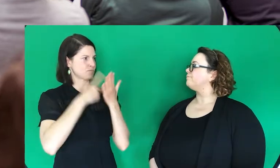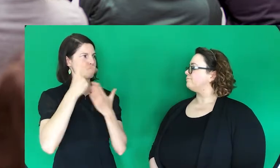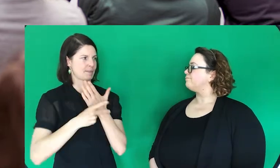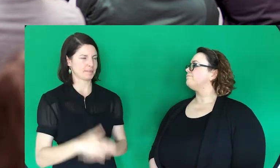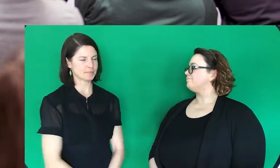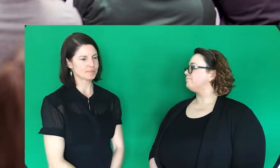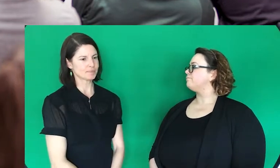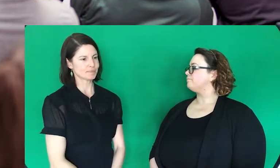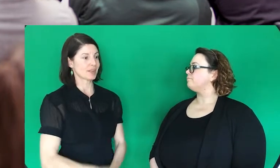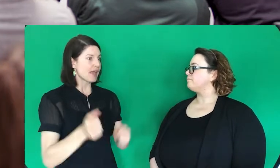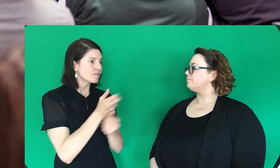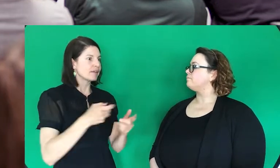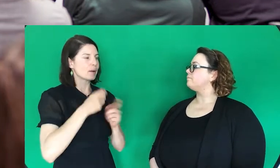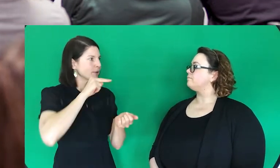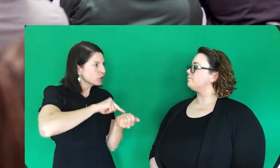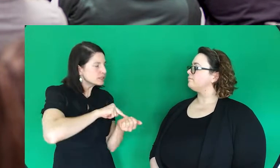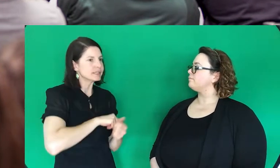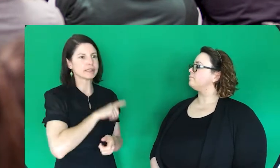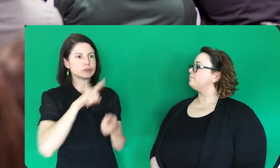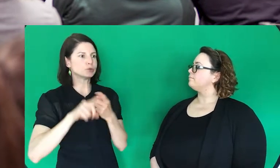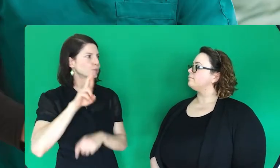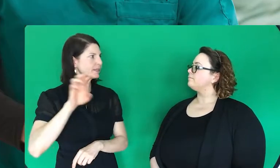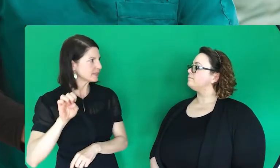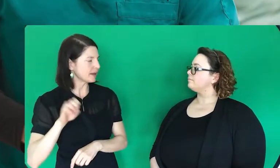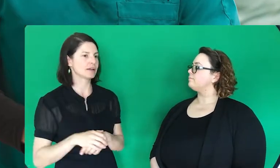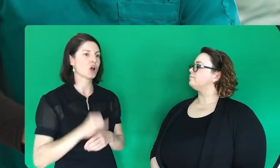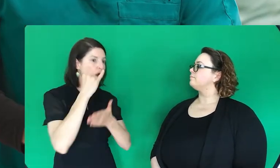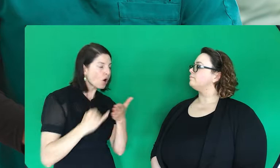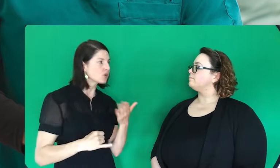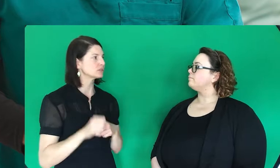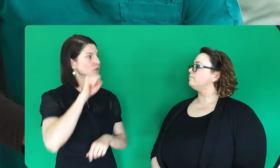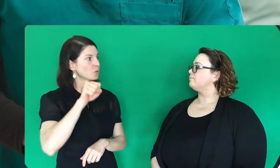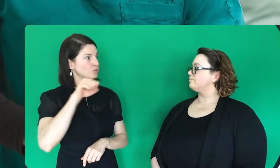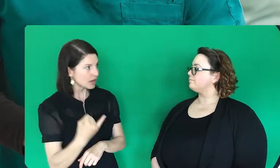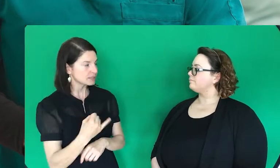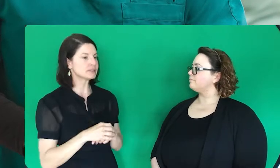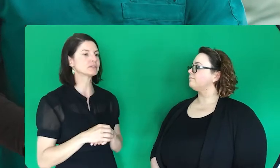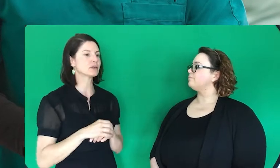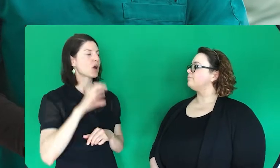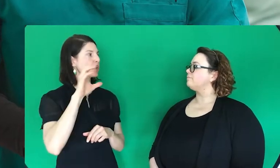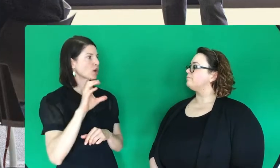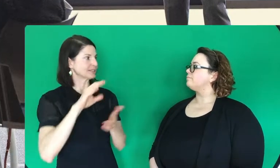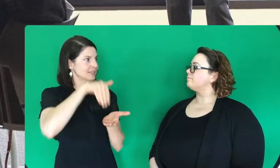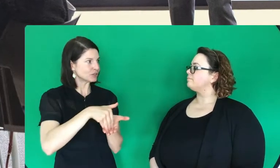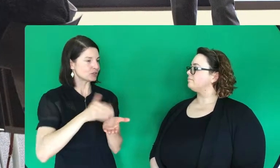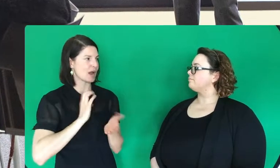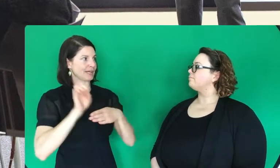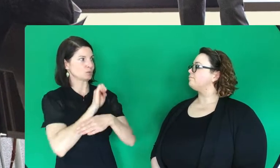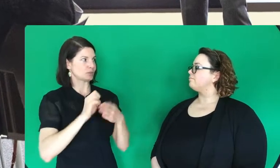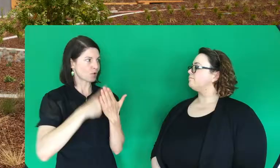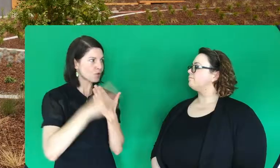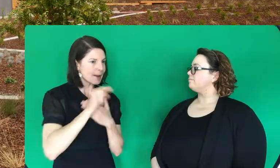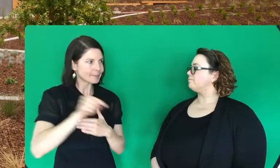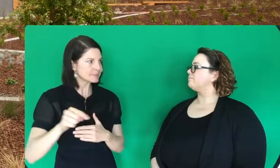and our innovative programming. Everything from nursing to real estate, the arts, social justice, the Carlson Center and